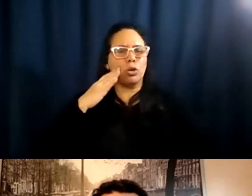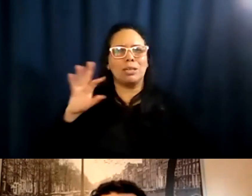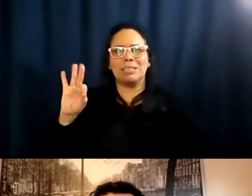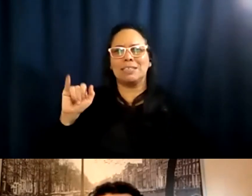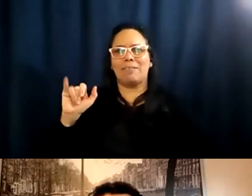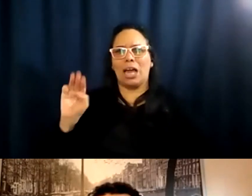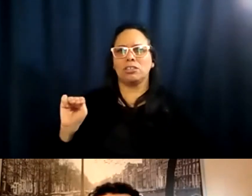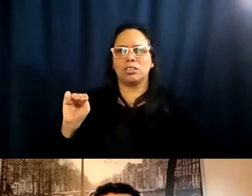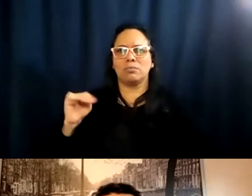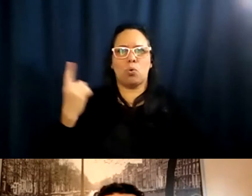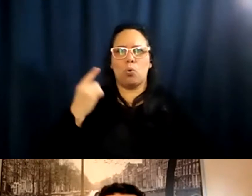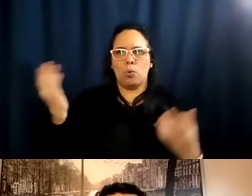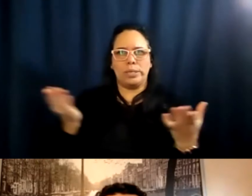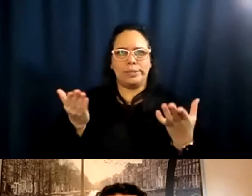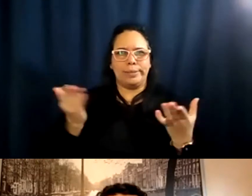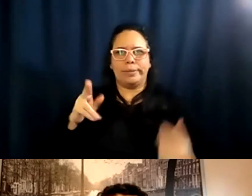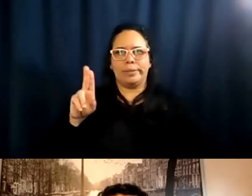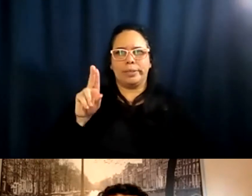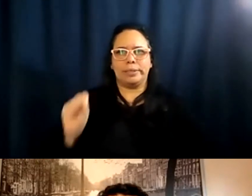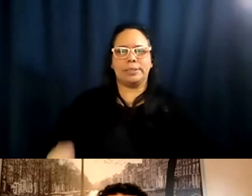United States.